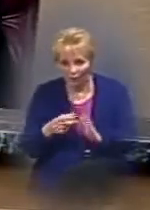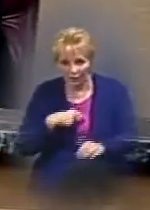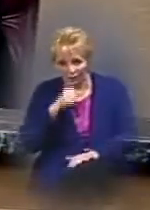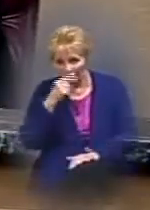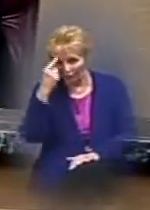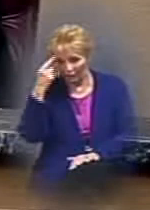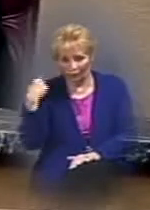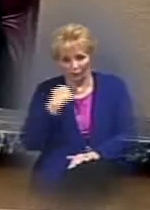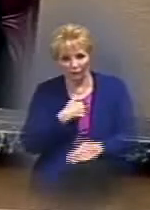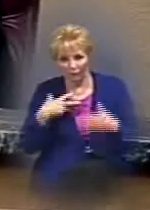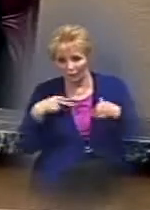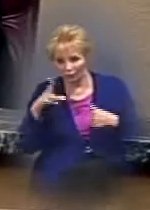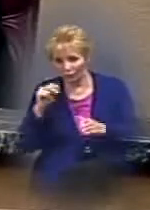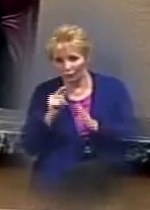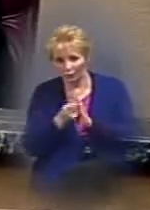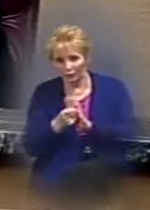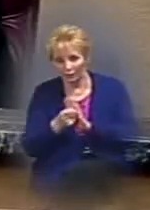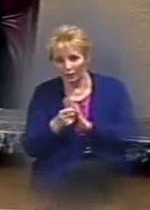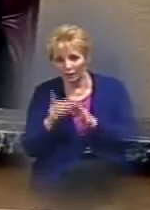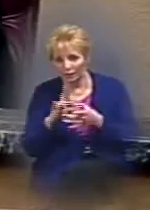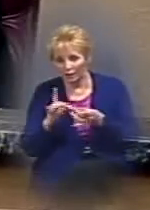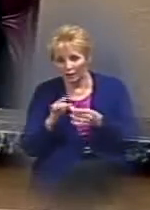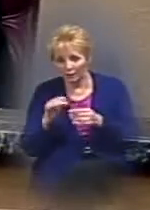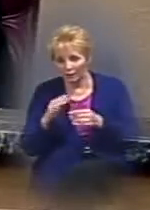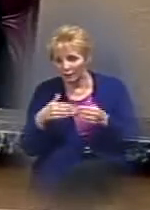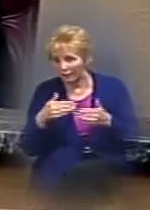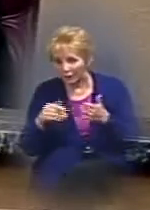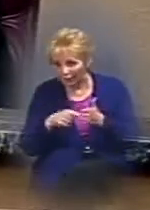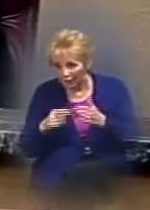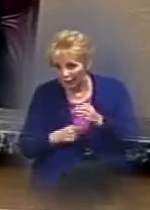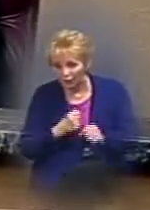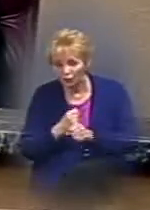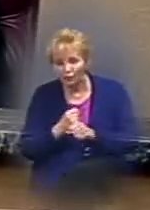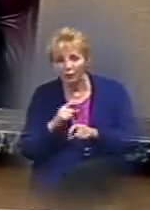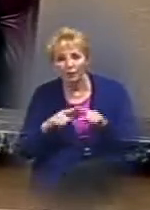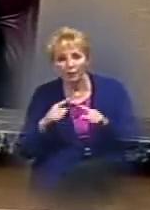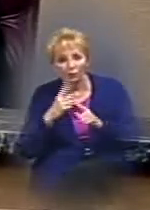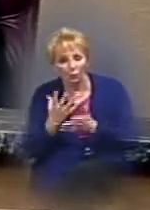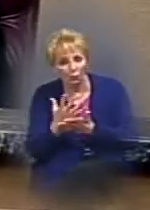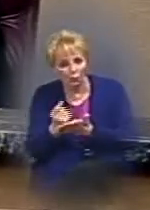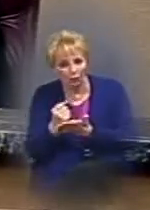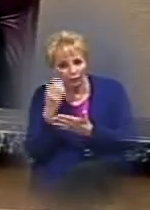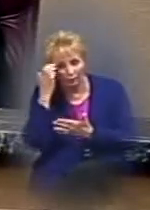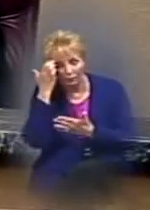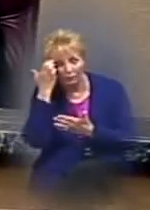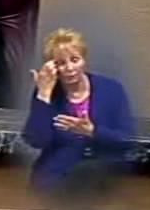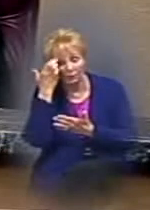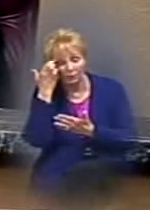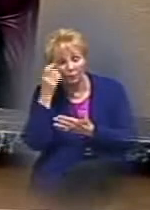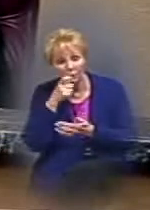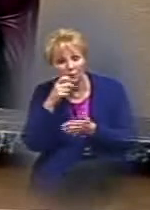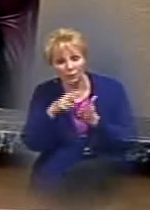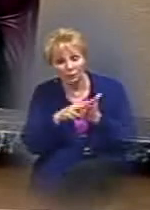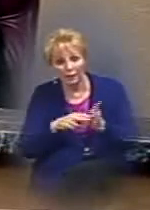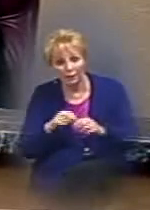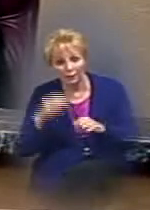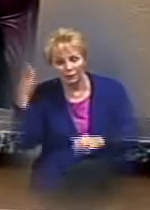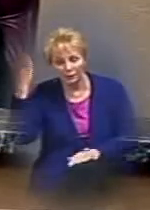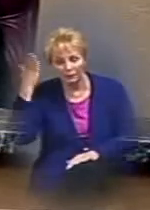we've had 30 minutes of public comment even this year, but if you've run out, then people who've signed up to